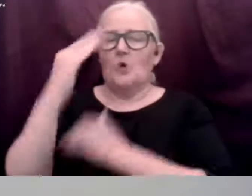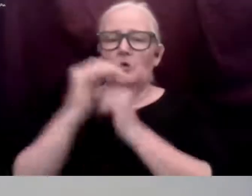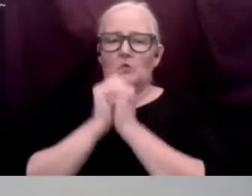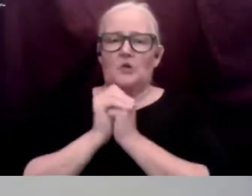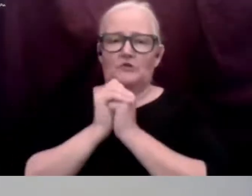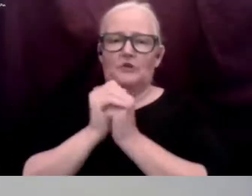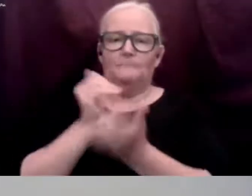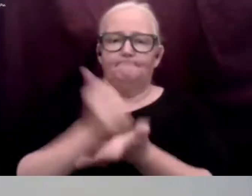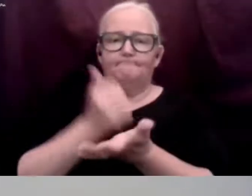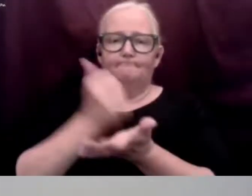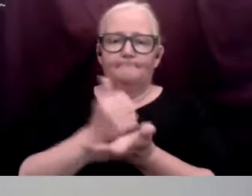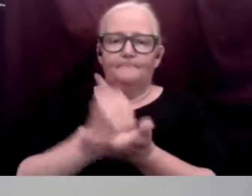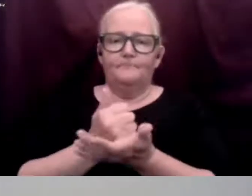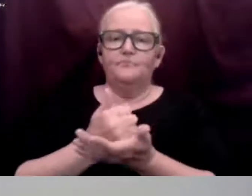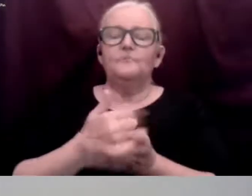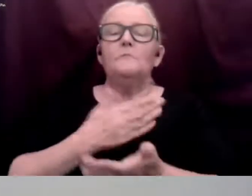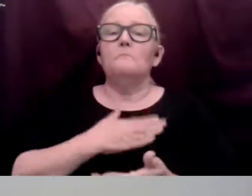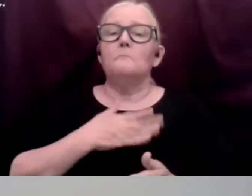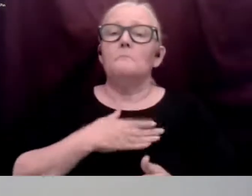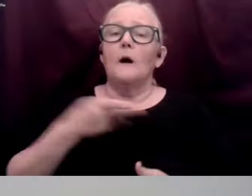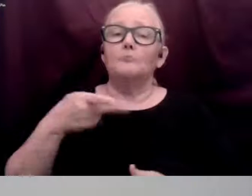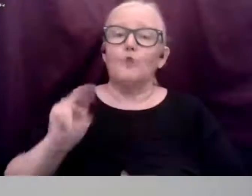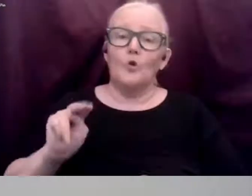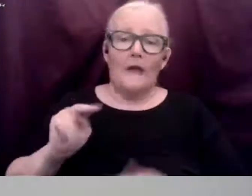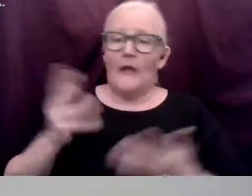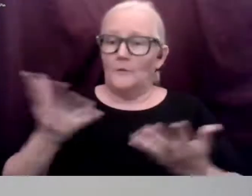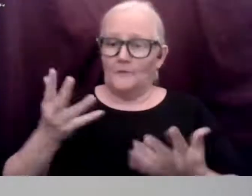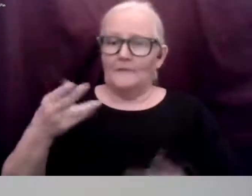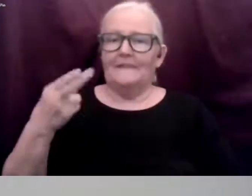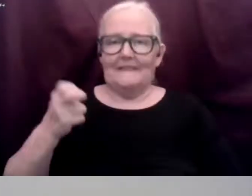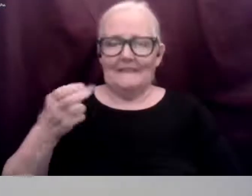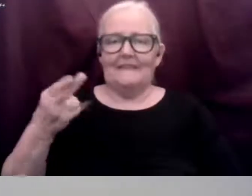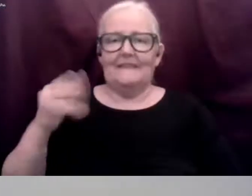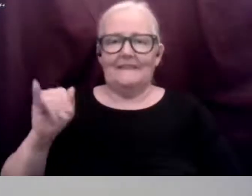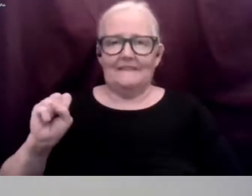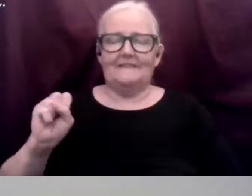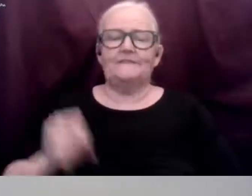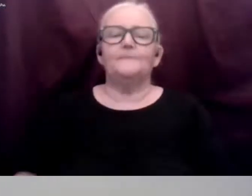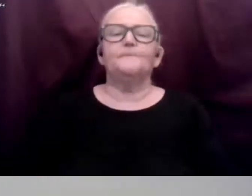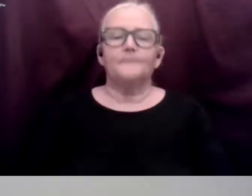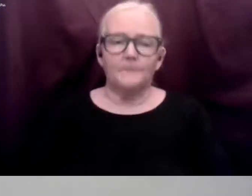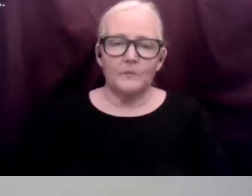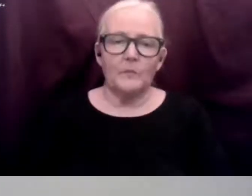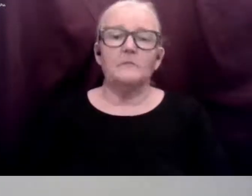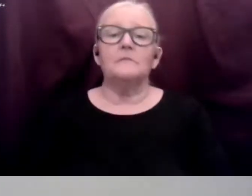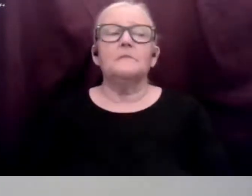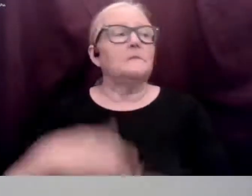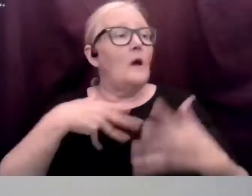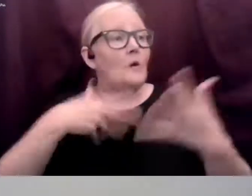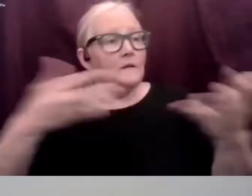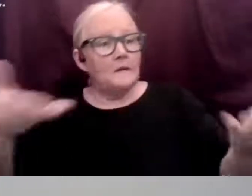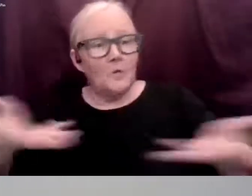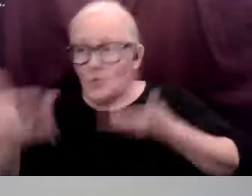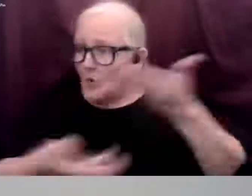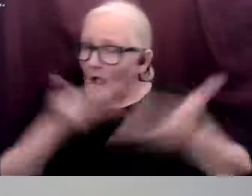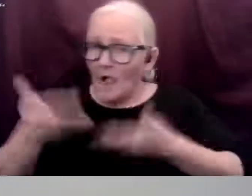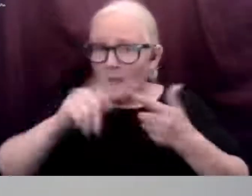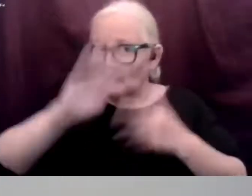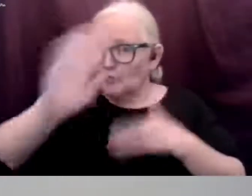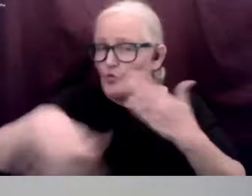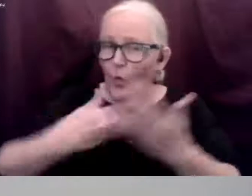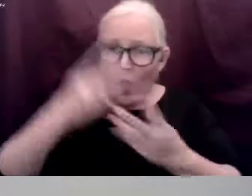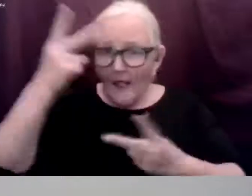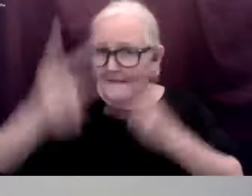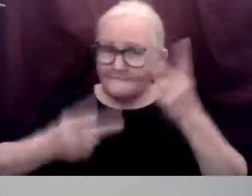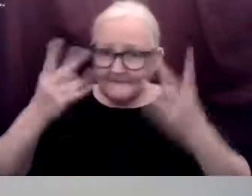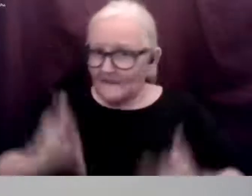his. I'd like to welcome all guests or visitors in the congregation today. Jim Street